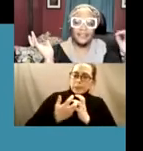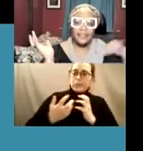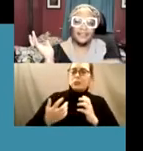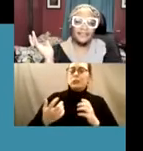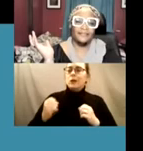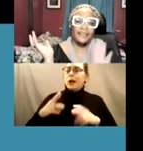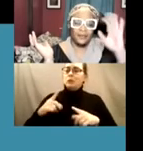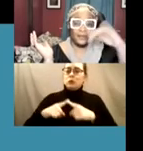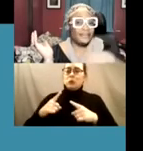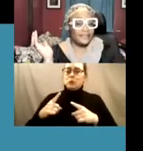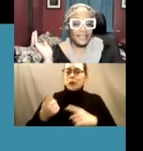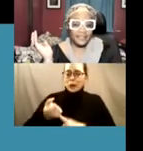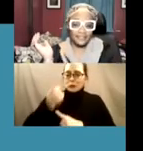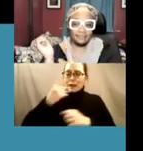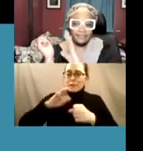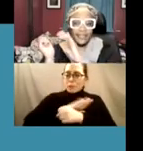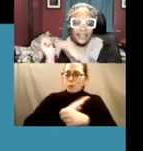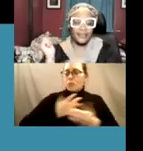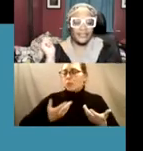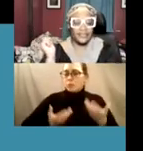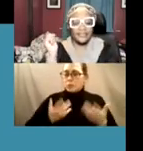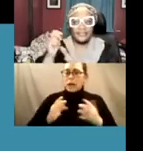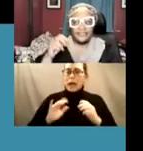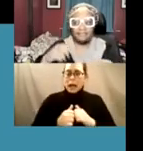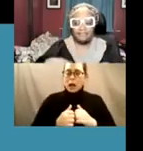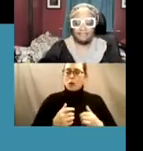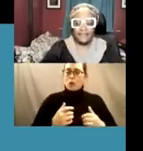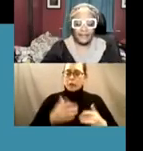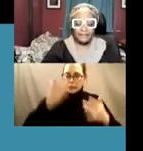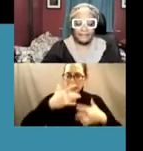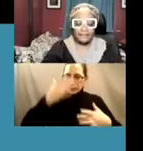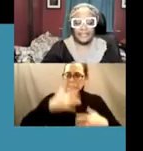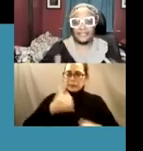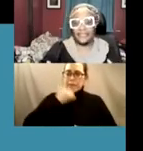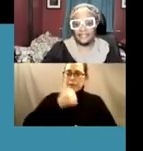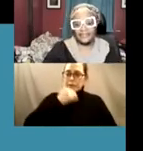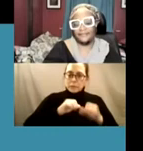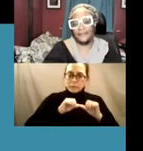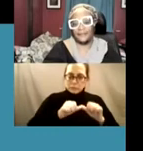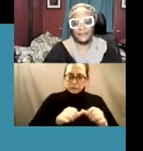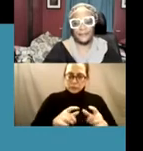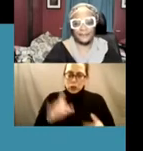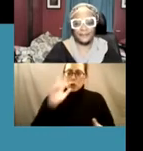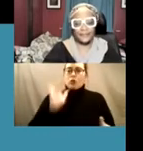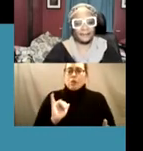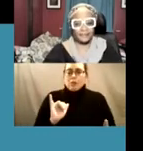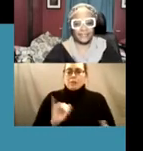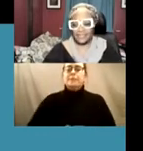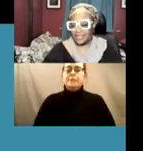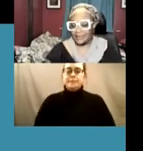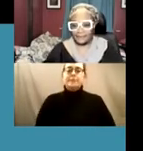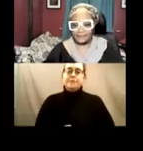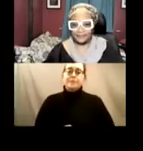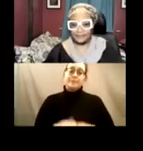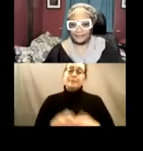for the kind of waves that chronic illness exists as. So yeah, next